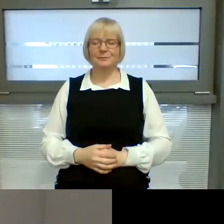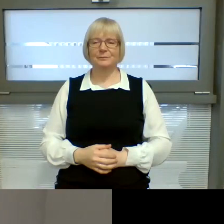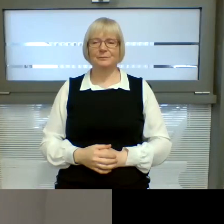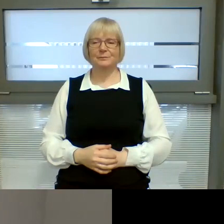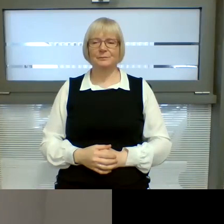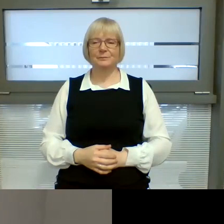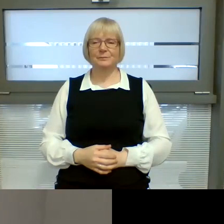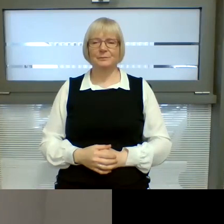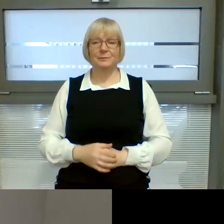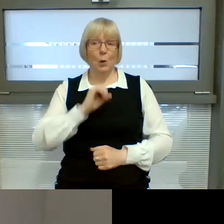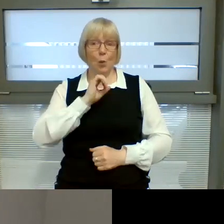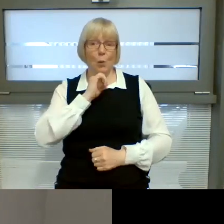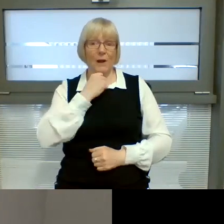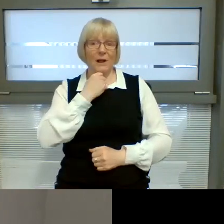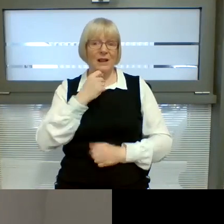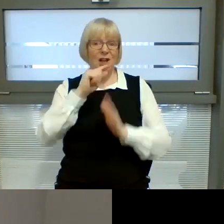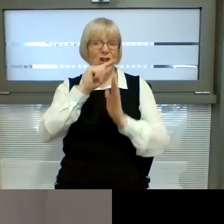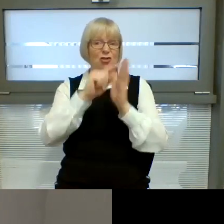is Jim going to join me?